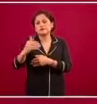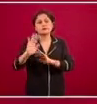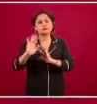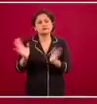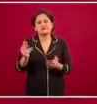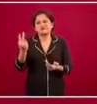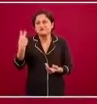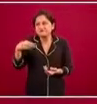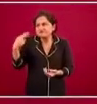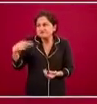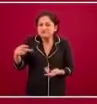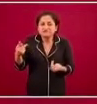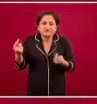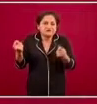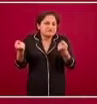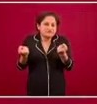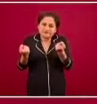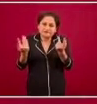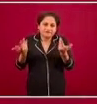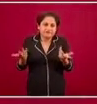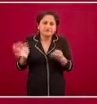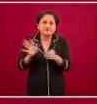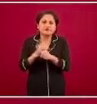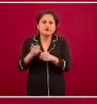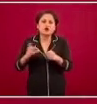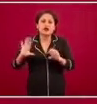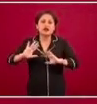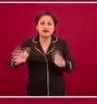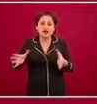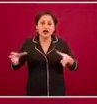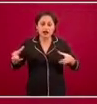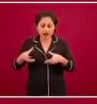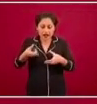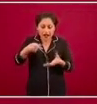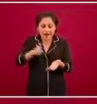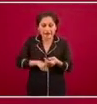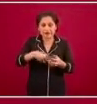relevant in phase 1 but is not so relevant in phase 2, because now